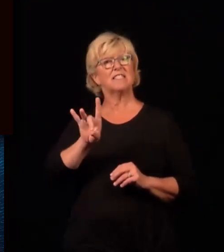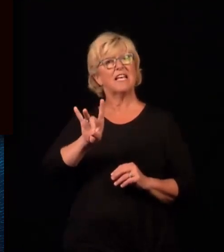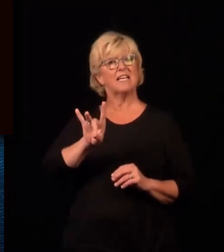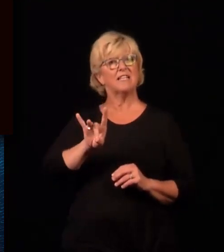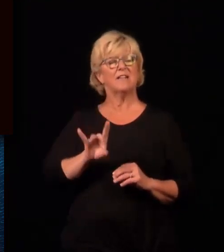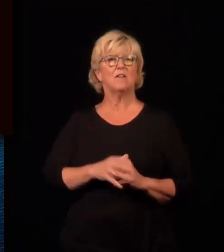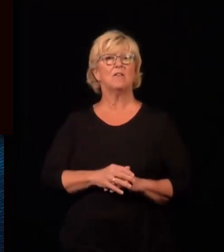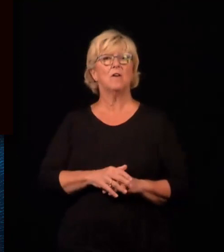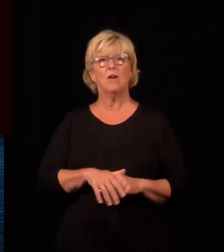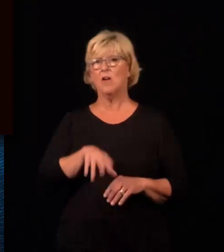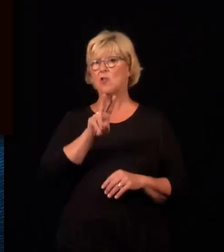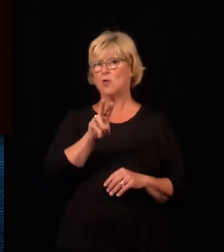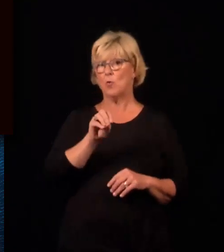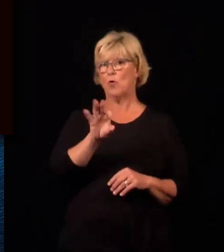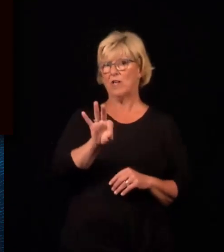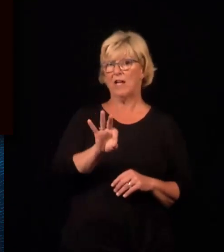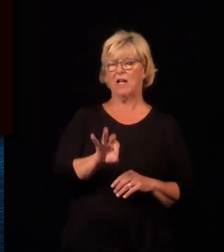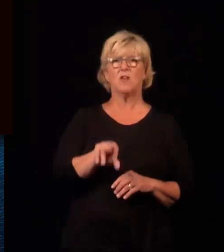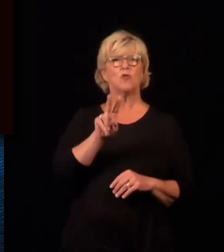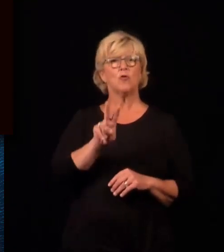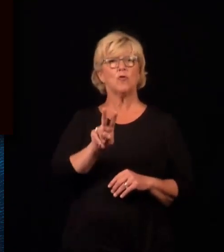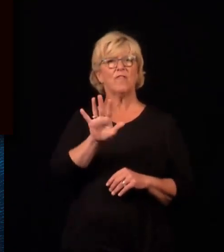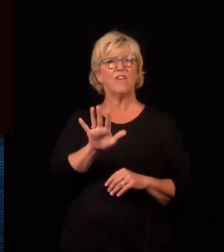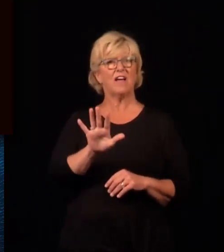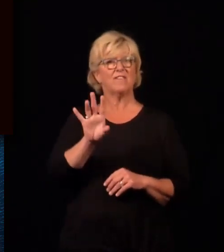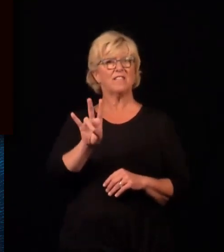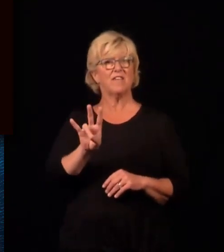209-257-8768? That's